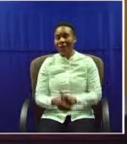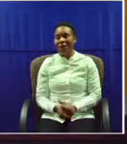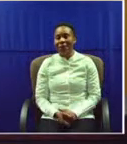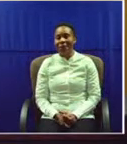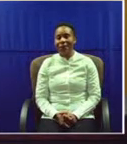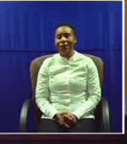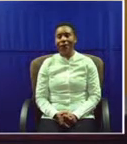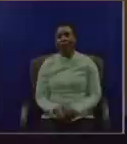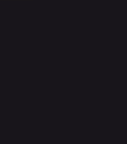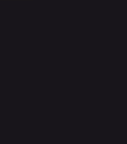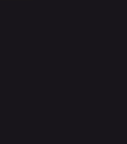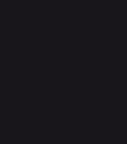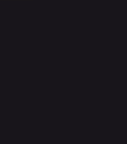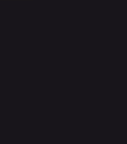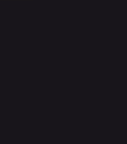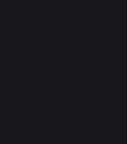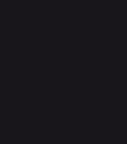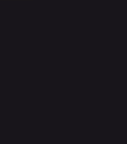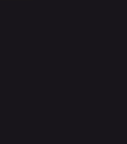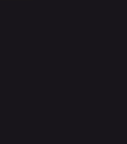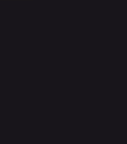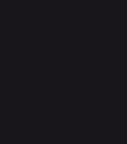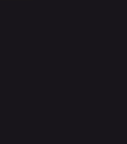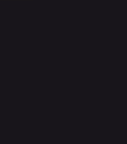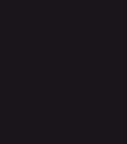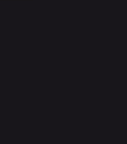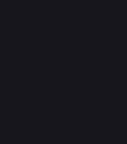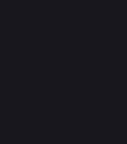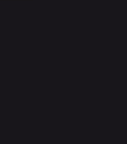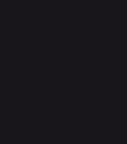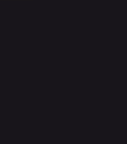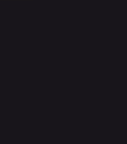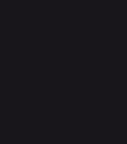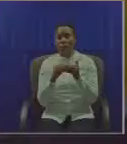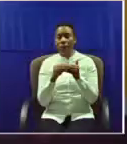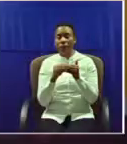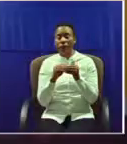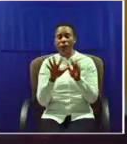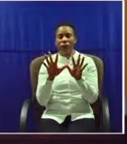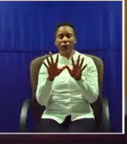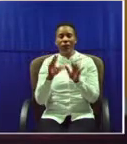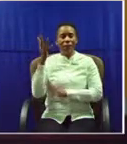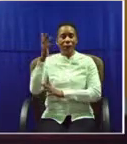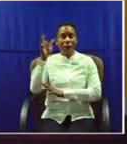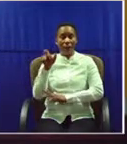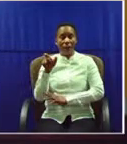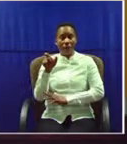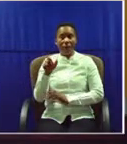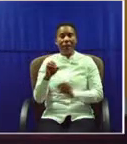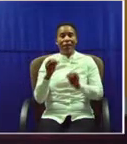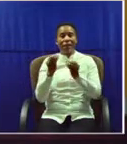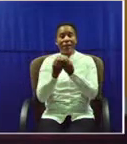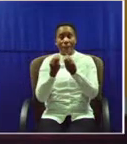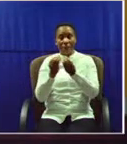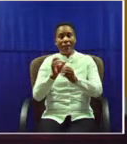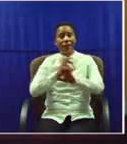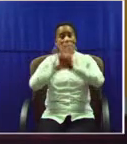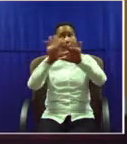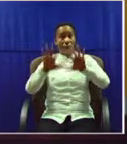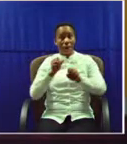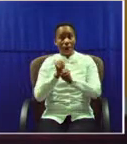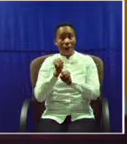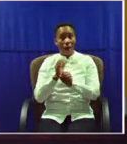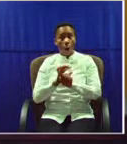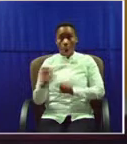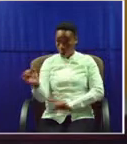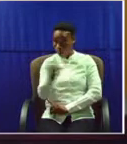Hold on. Speaker. Honorable members. Speaker. May I clarify something to all of you?